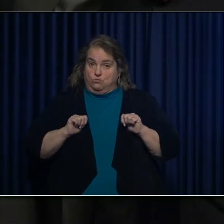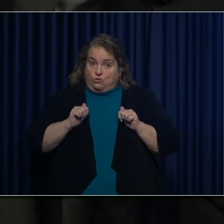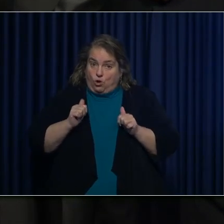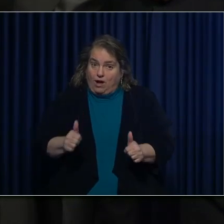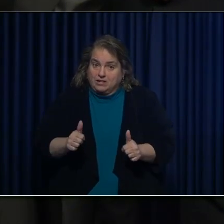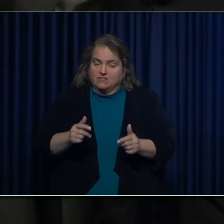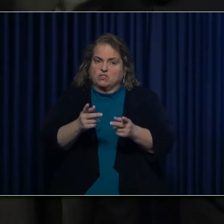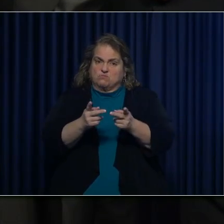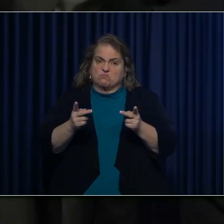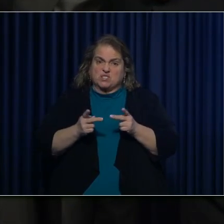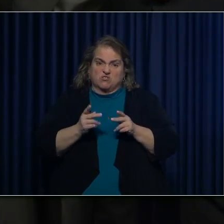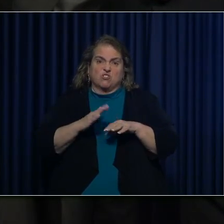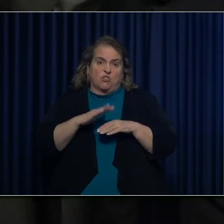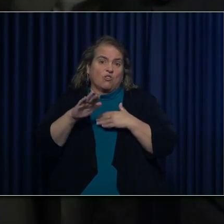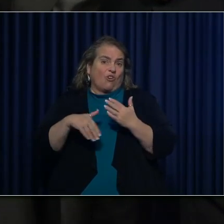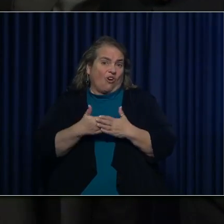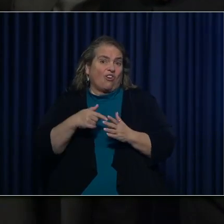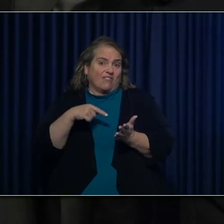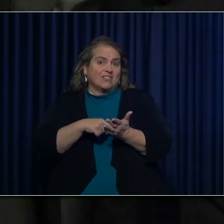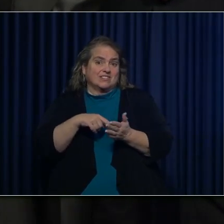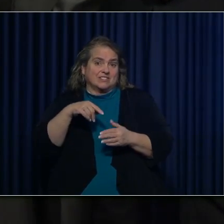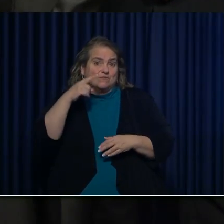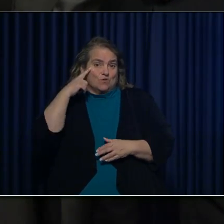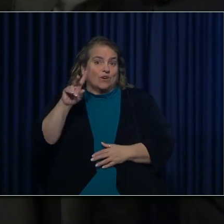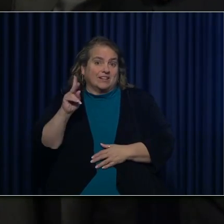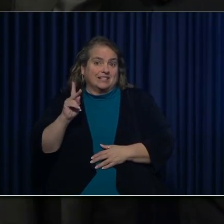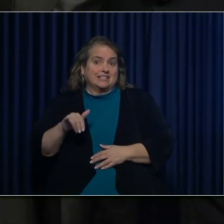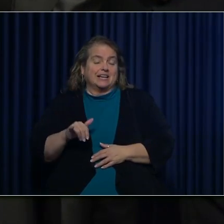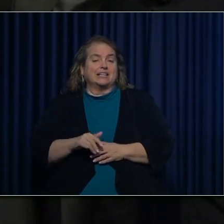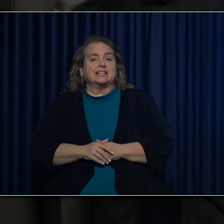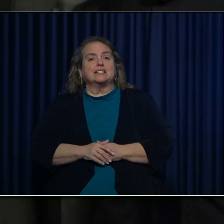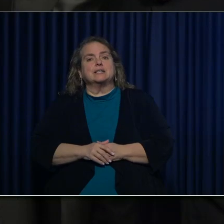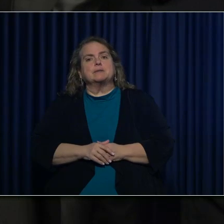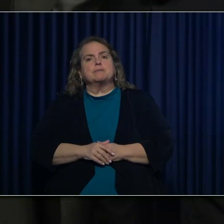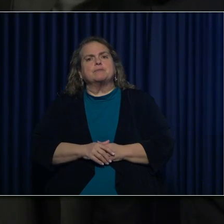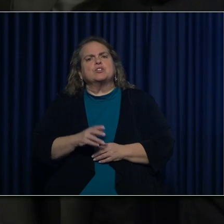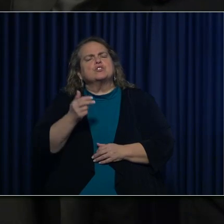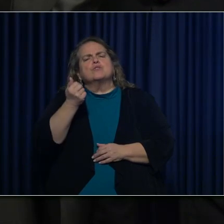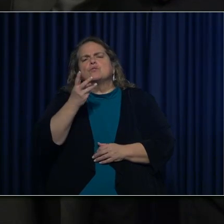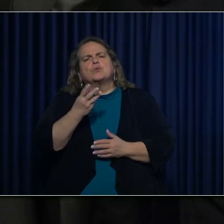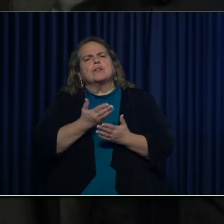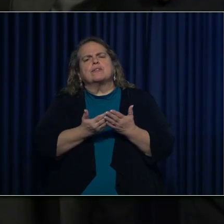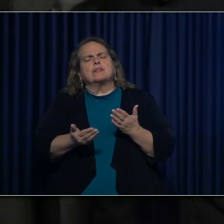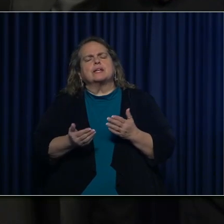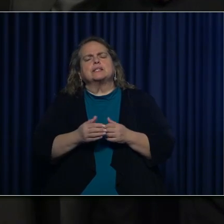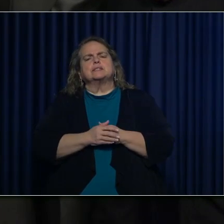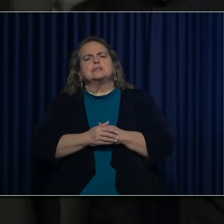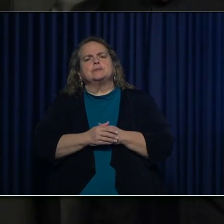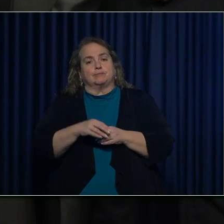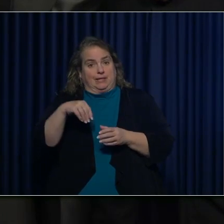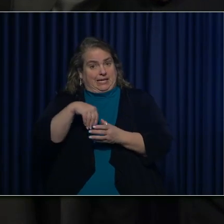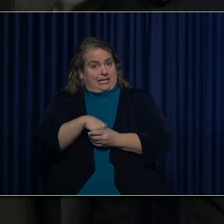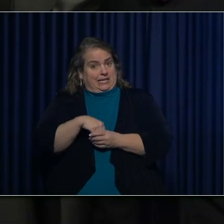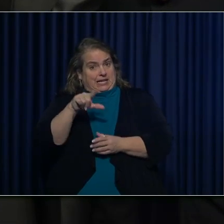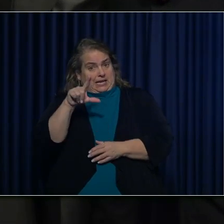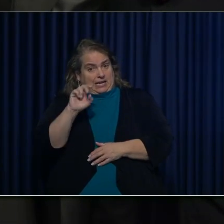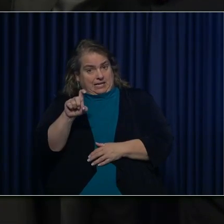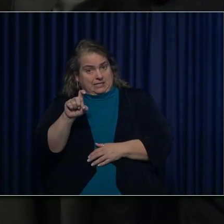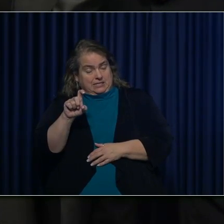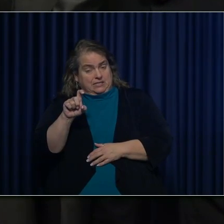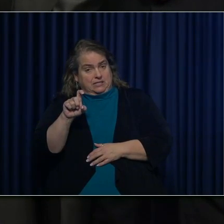proactive position on all of this for Kentucky. Just a couple of things. In